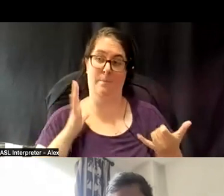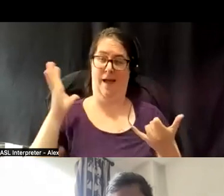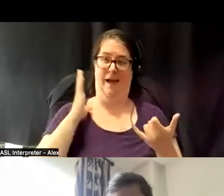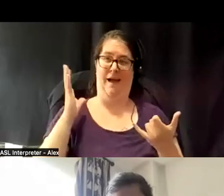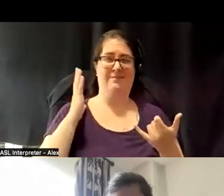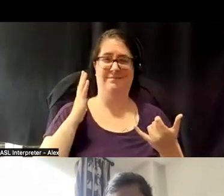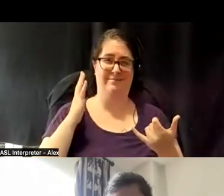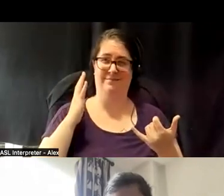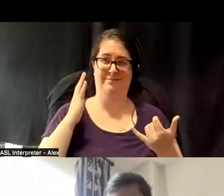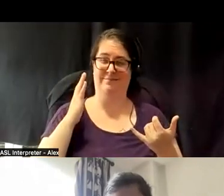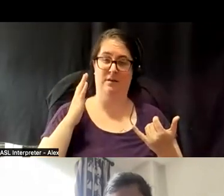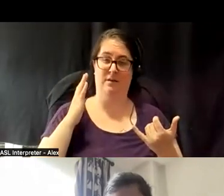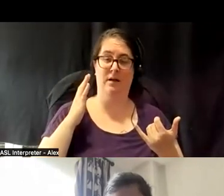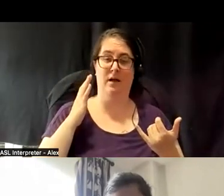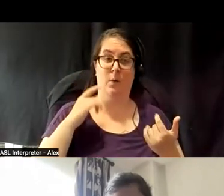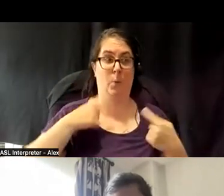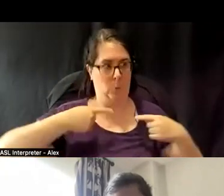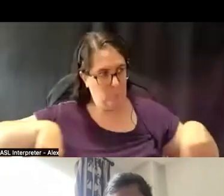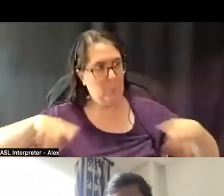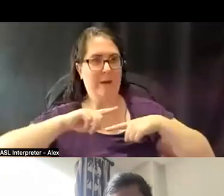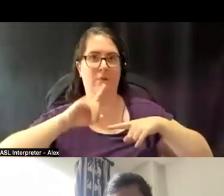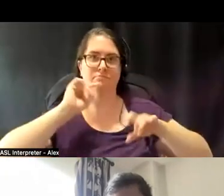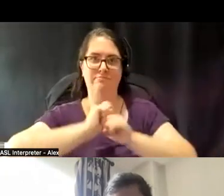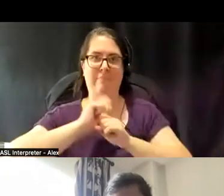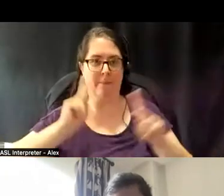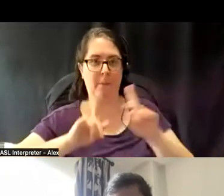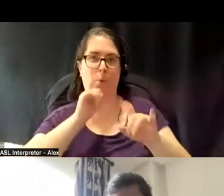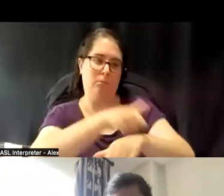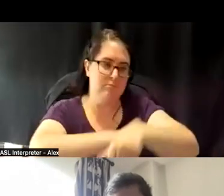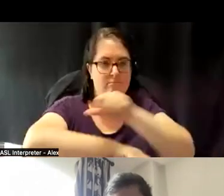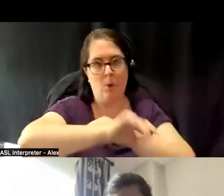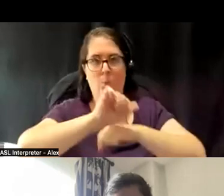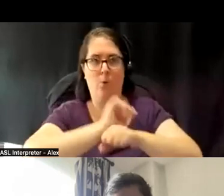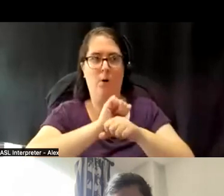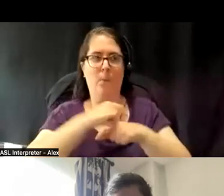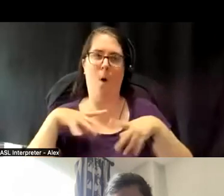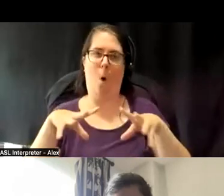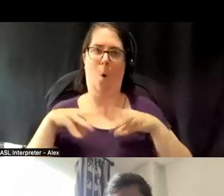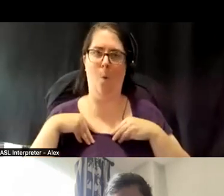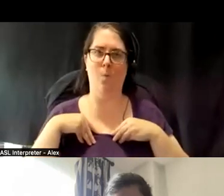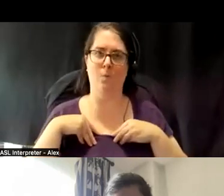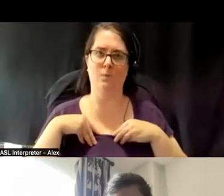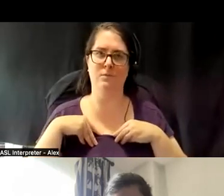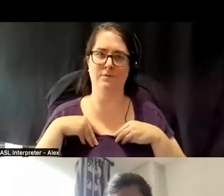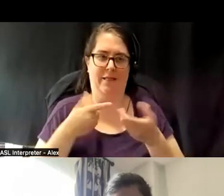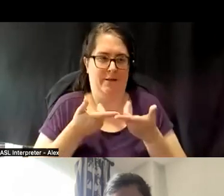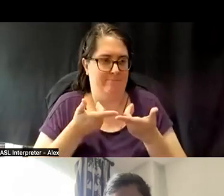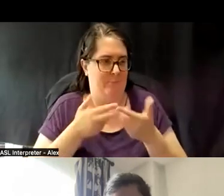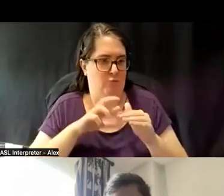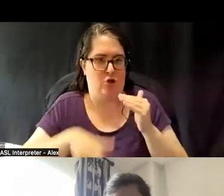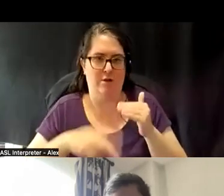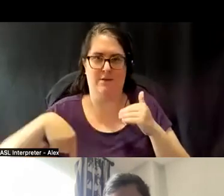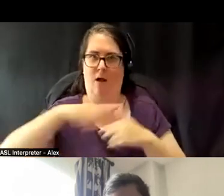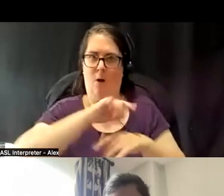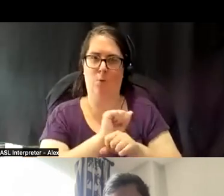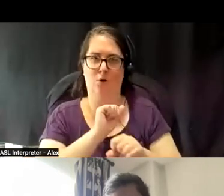past. A future where we, the people who do the work, own the means of our labor through a worker cooperative business,